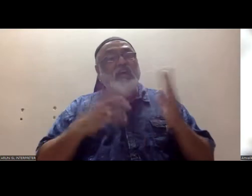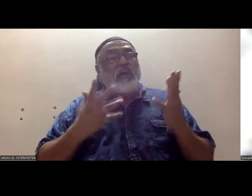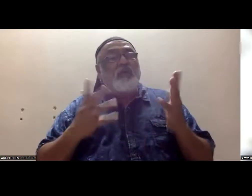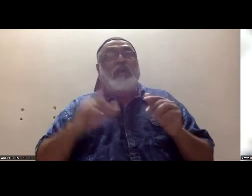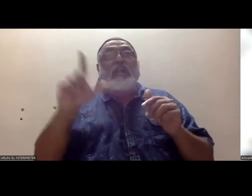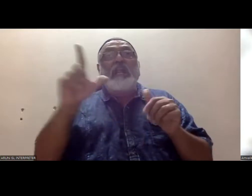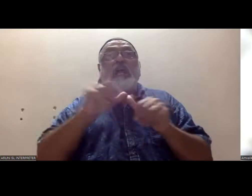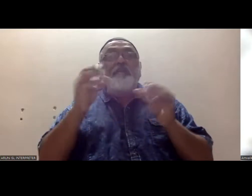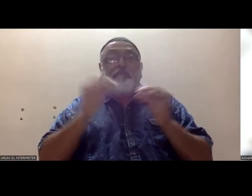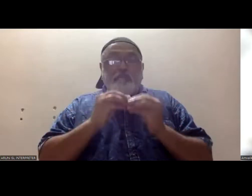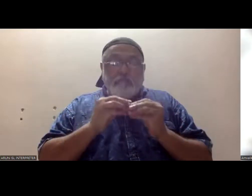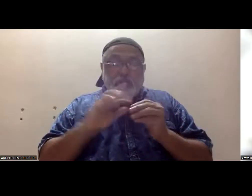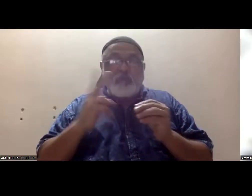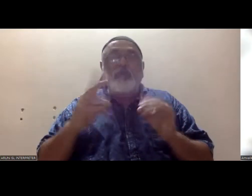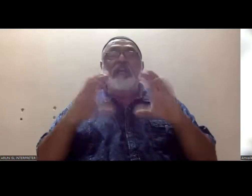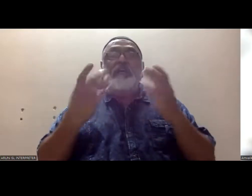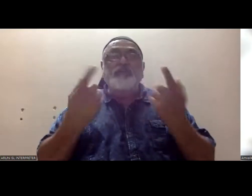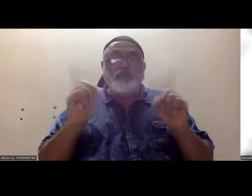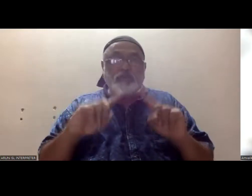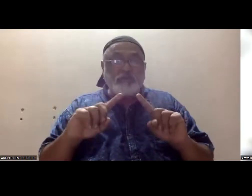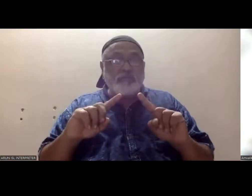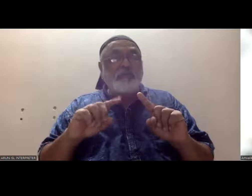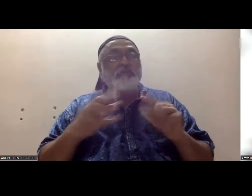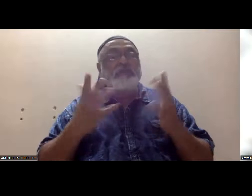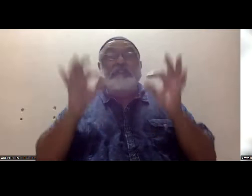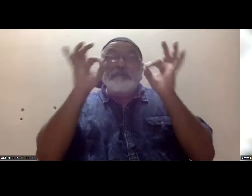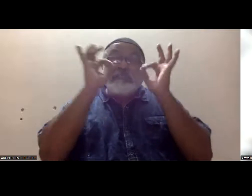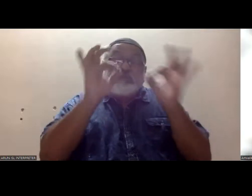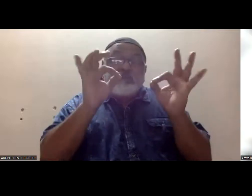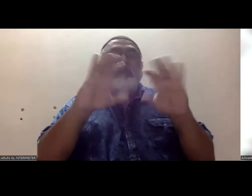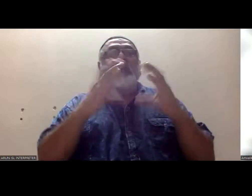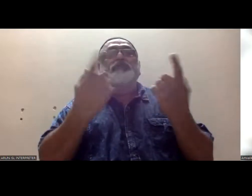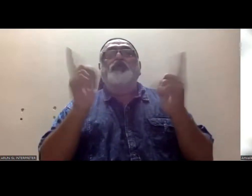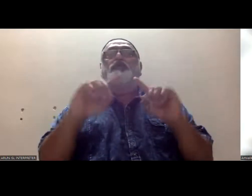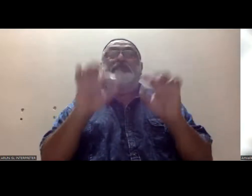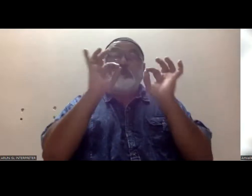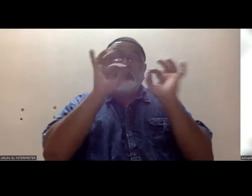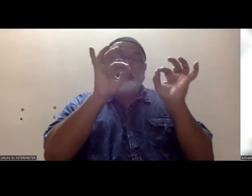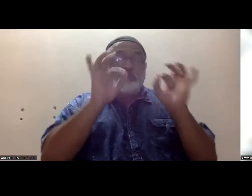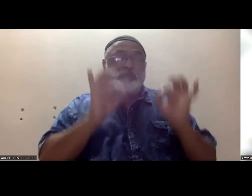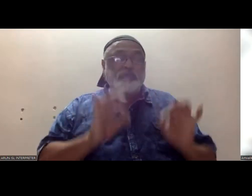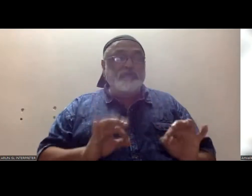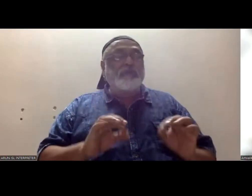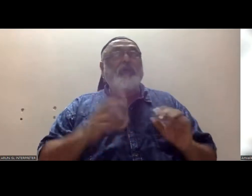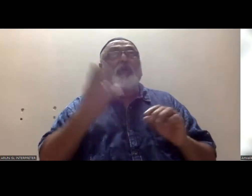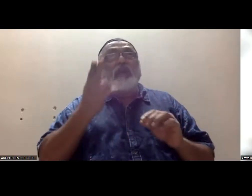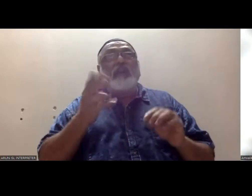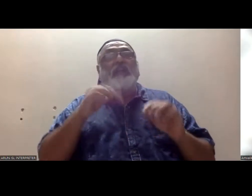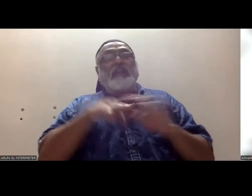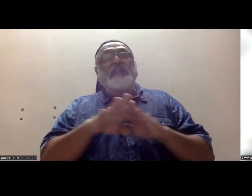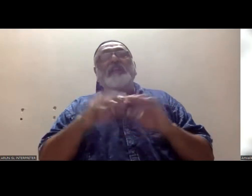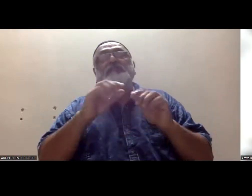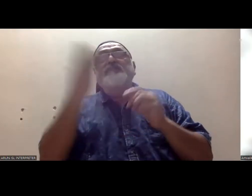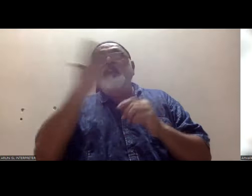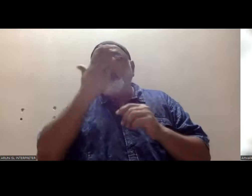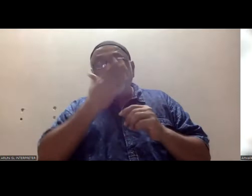laboratory, library. Okay, so you won't have specific guidelines for classrooms, laboratory, restaurant, pub, cinema hall,